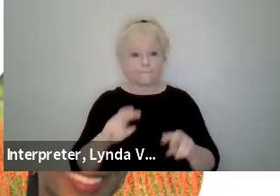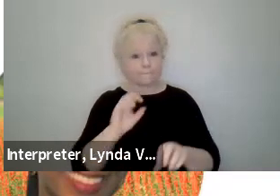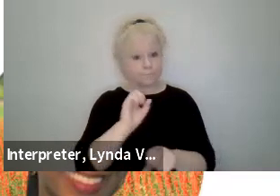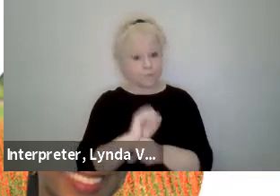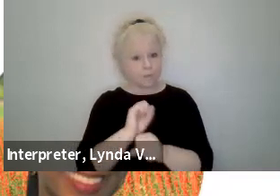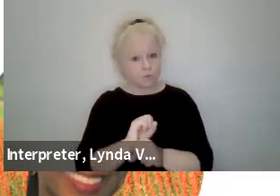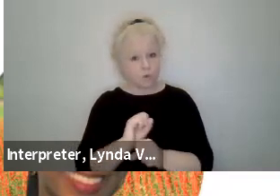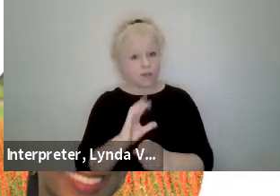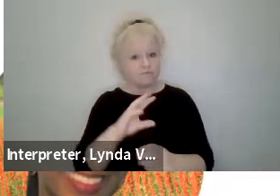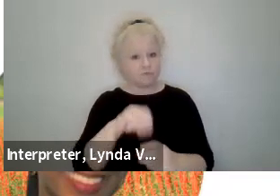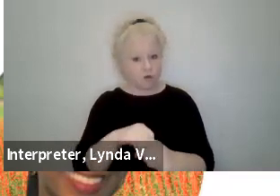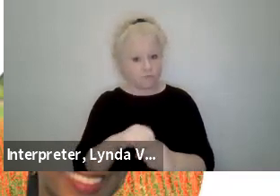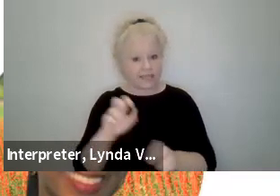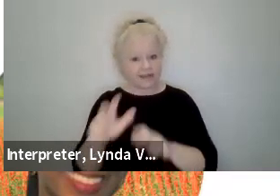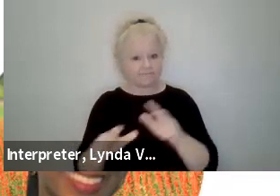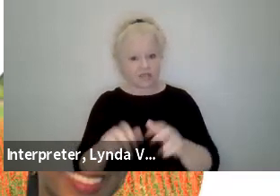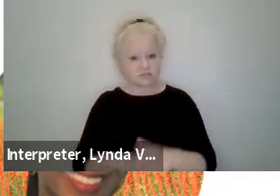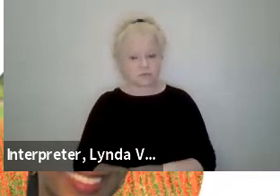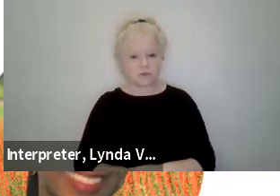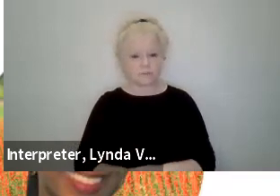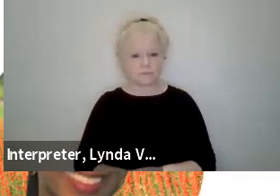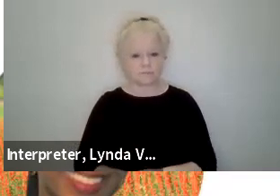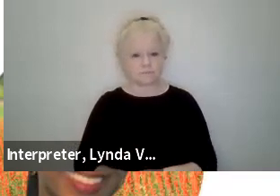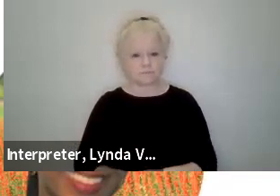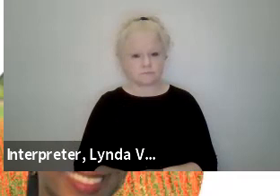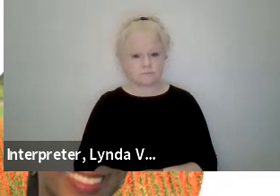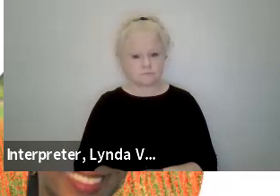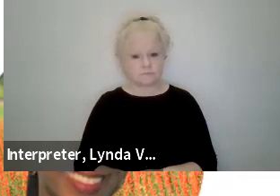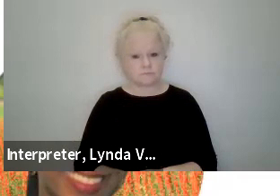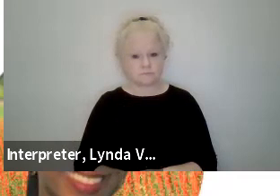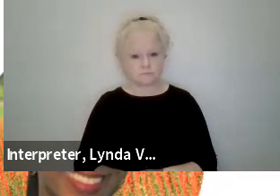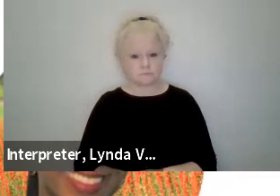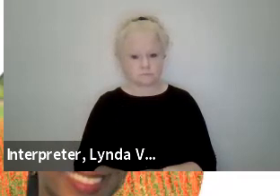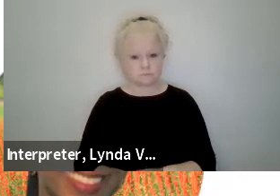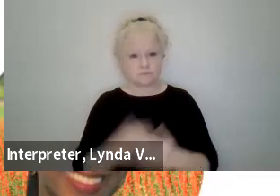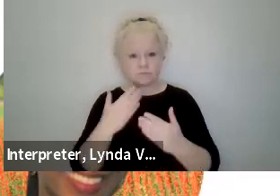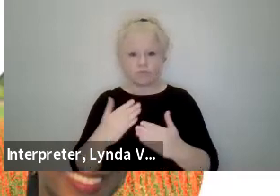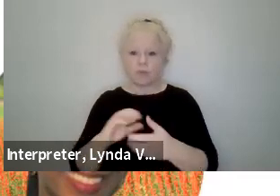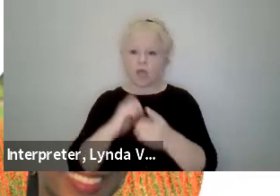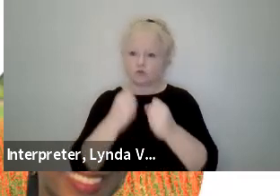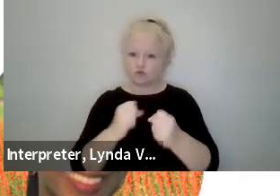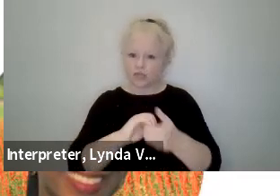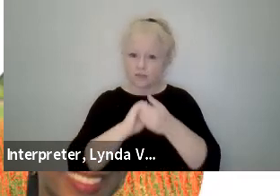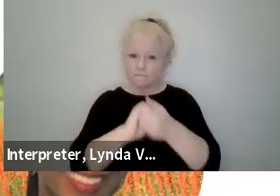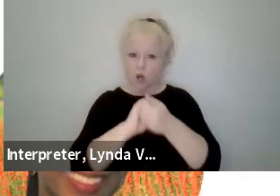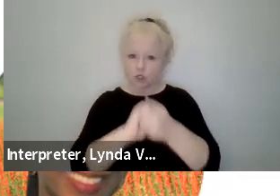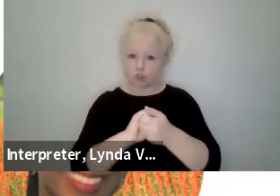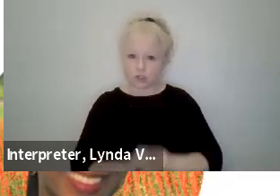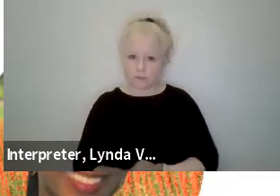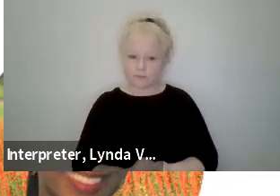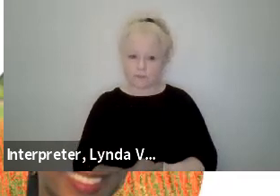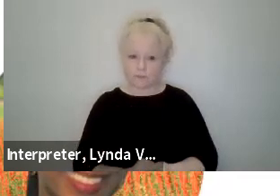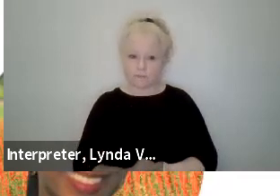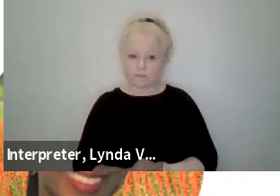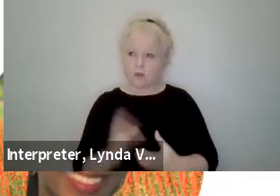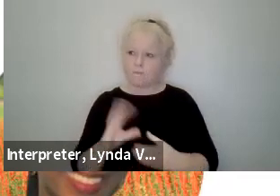going to touch on a few things that Rosa was talking about as well when it comes to strengthening those partnerships, but more on the engagement